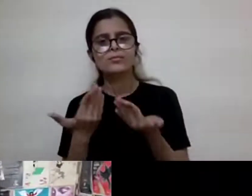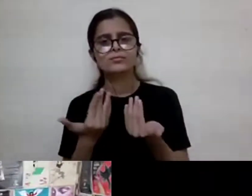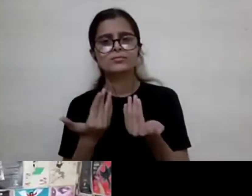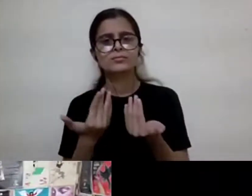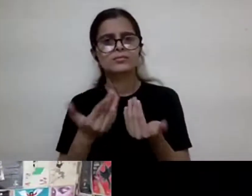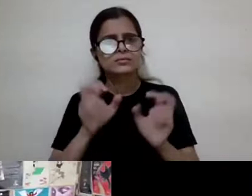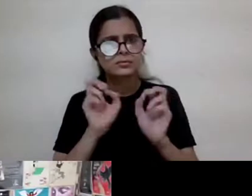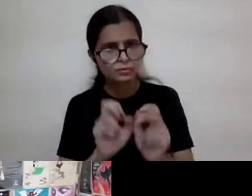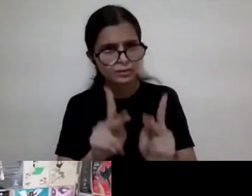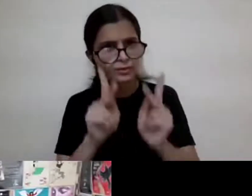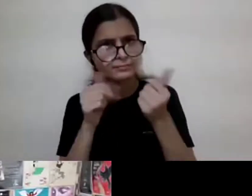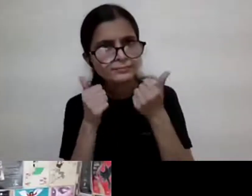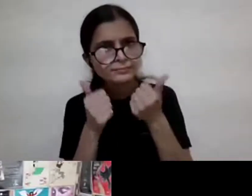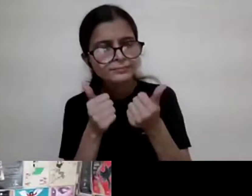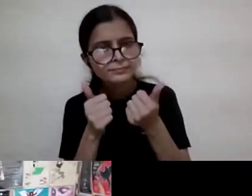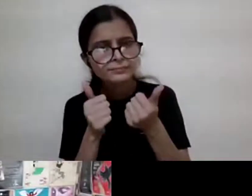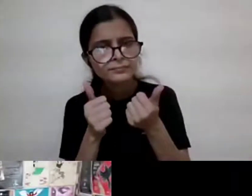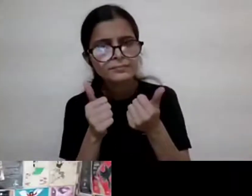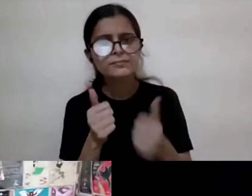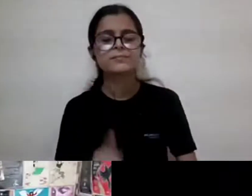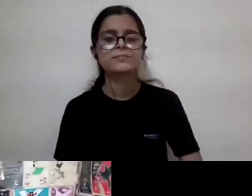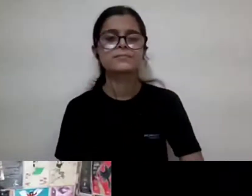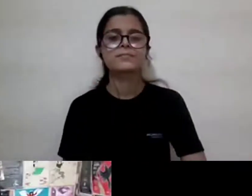okay. So